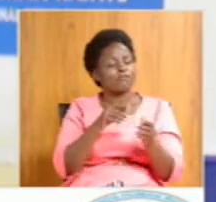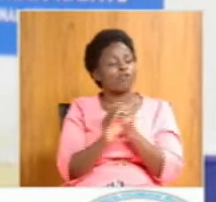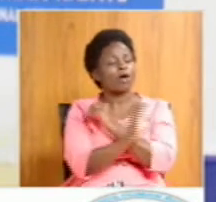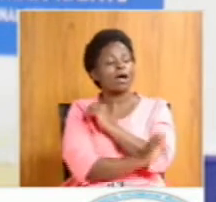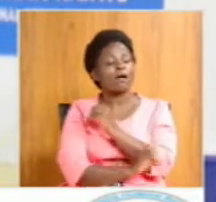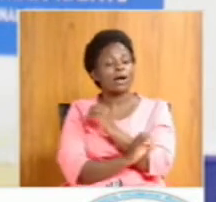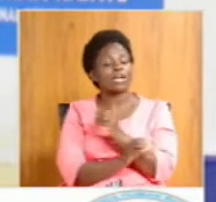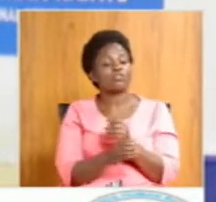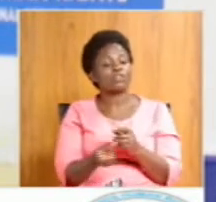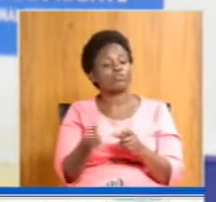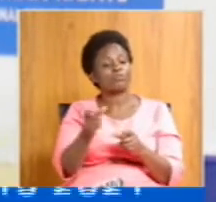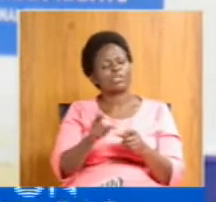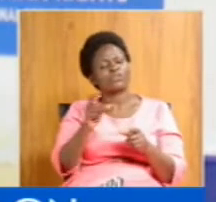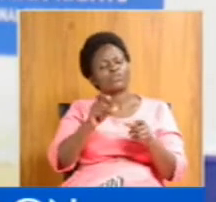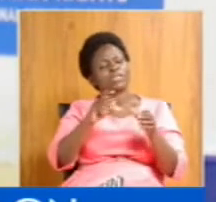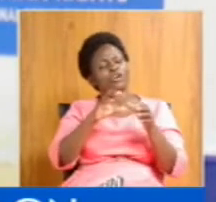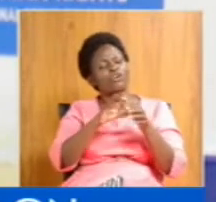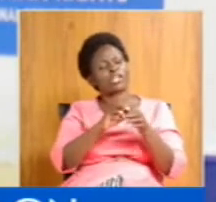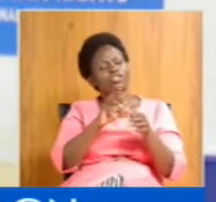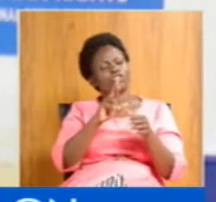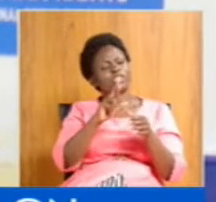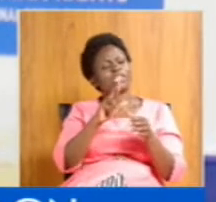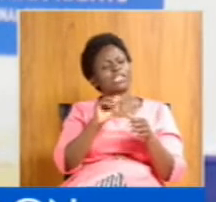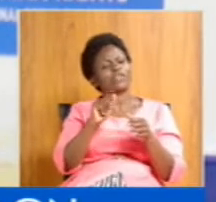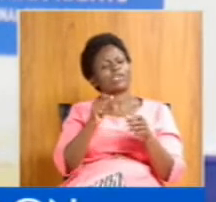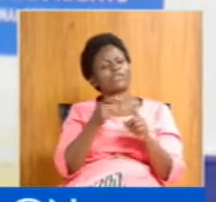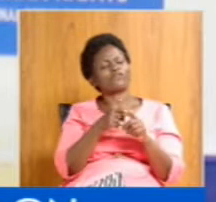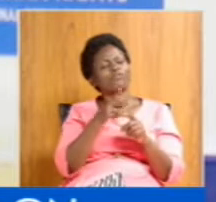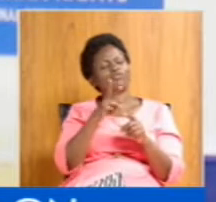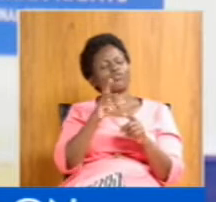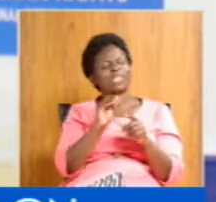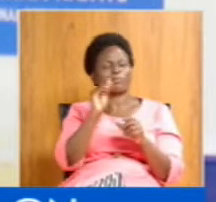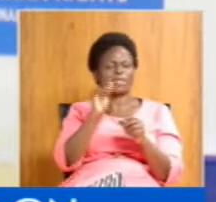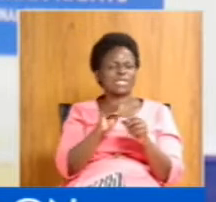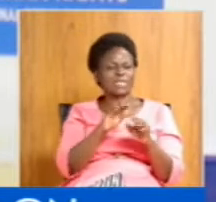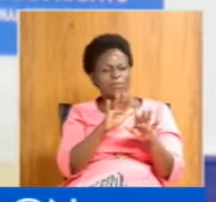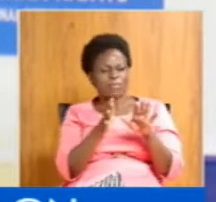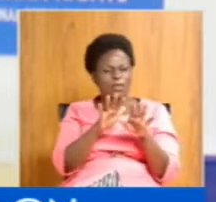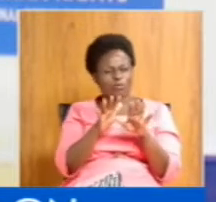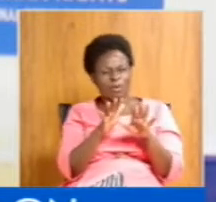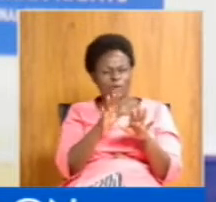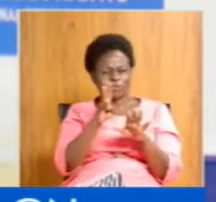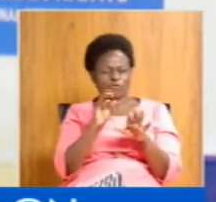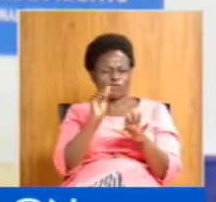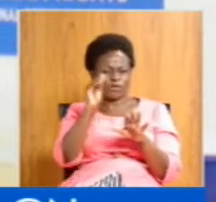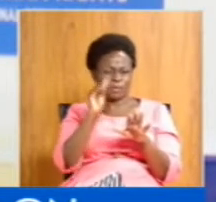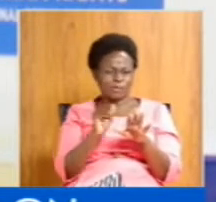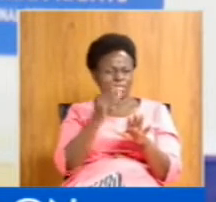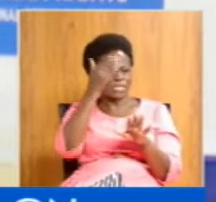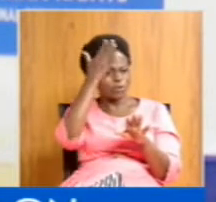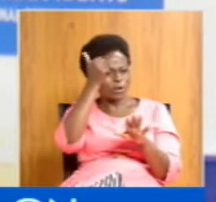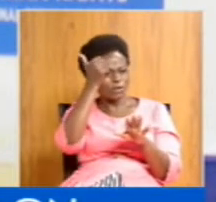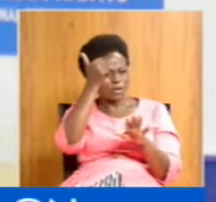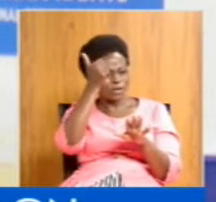to increase the connection rate from 20% to let's say in a modest figure about 40%? Why are